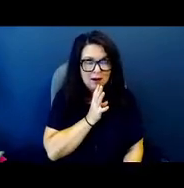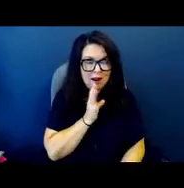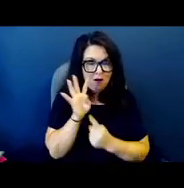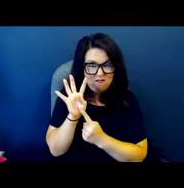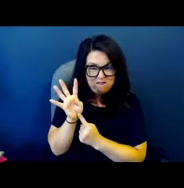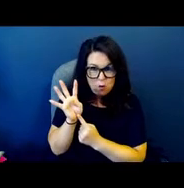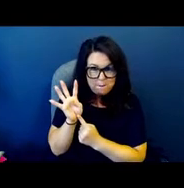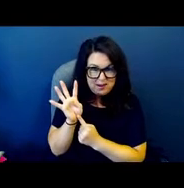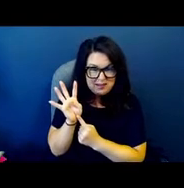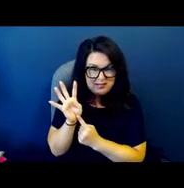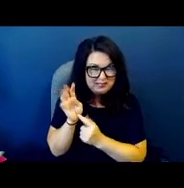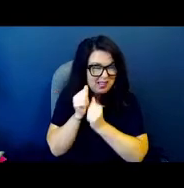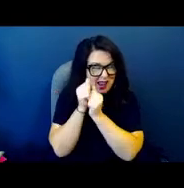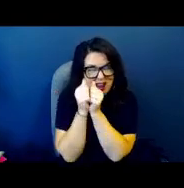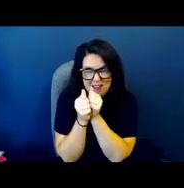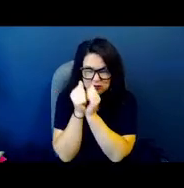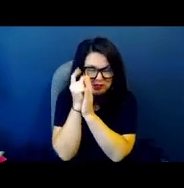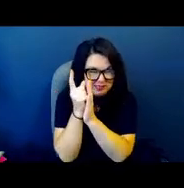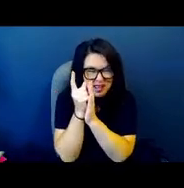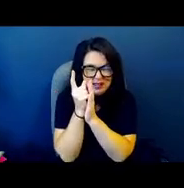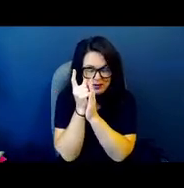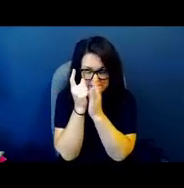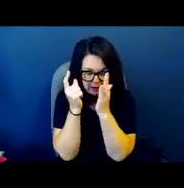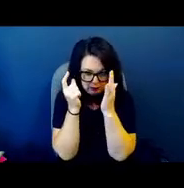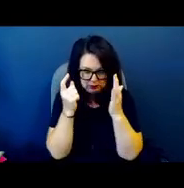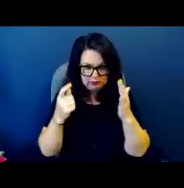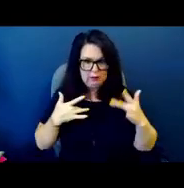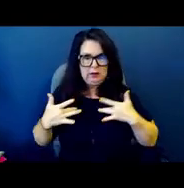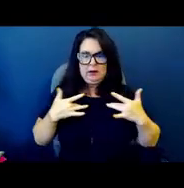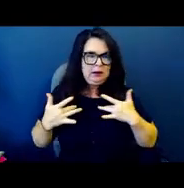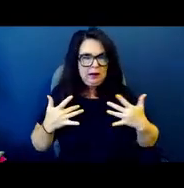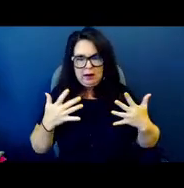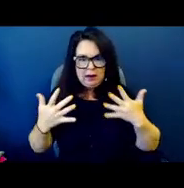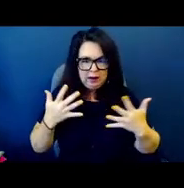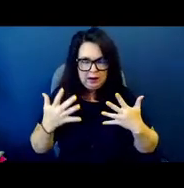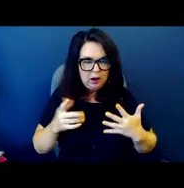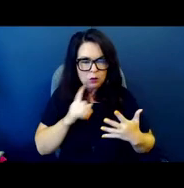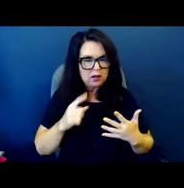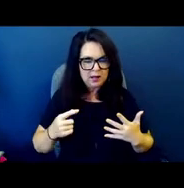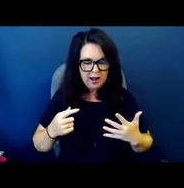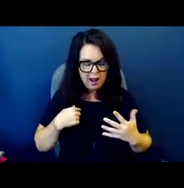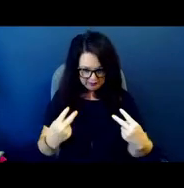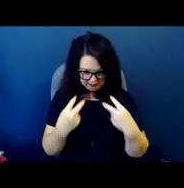was worried about, I was taking shots at my own,